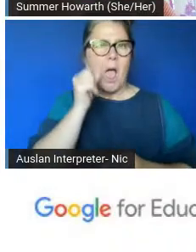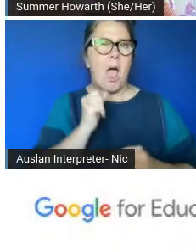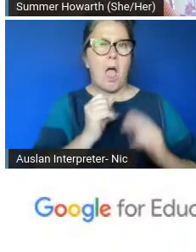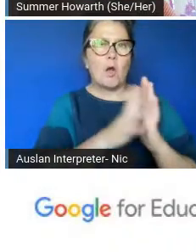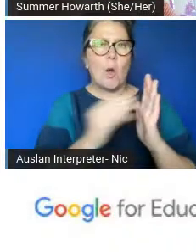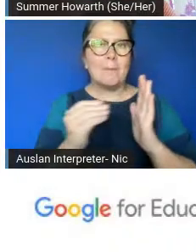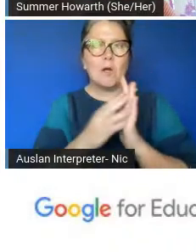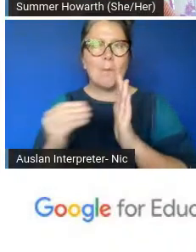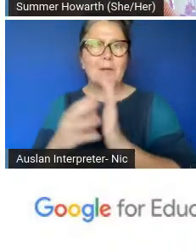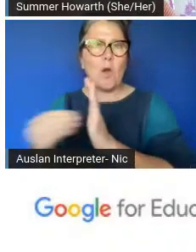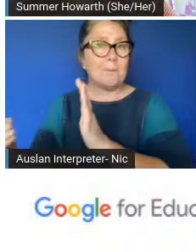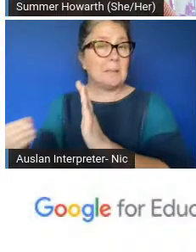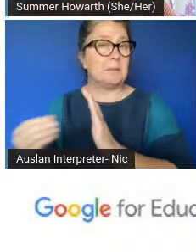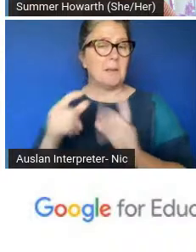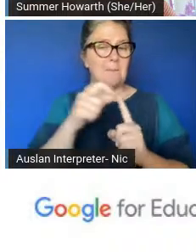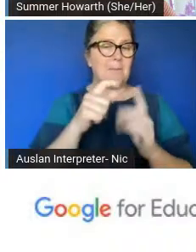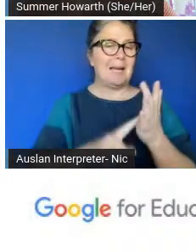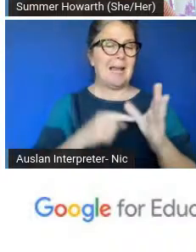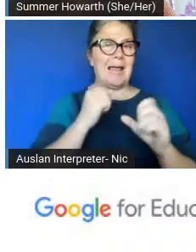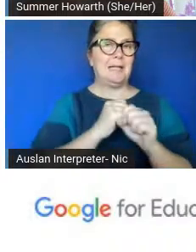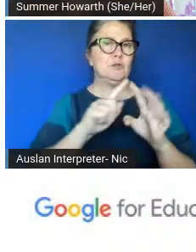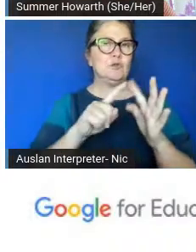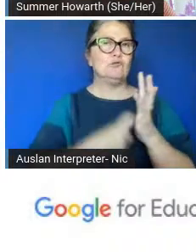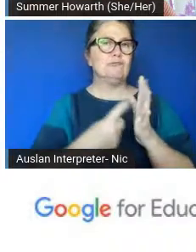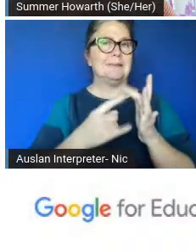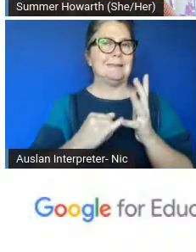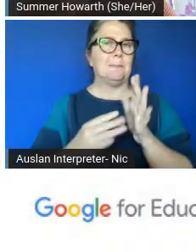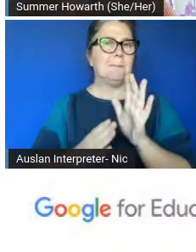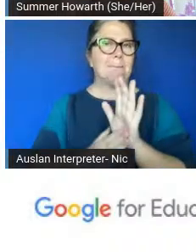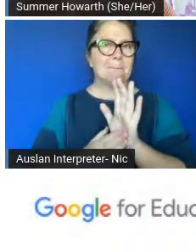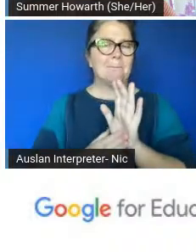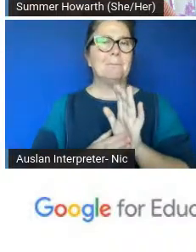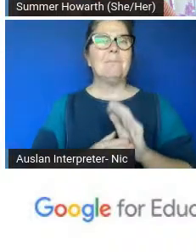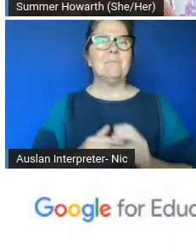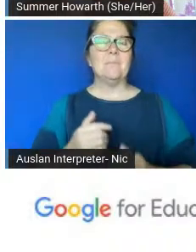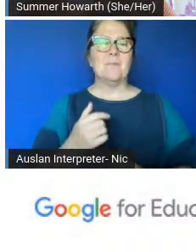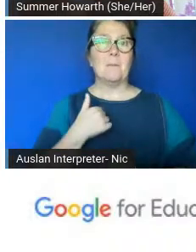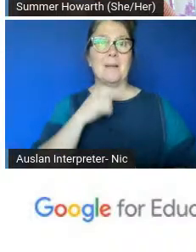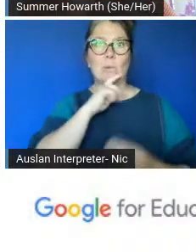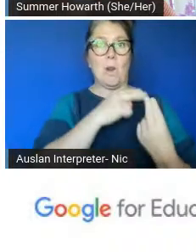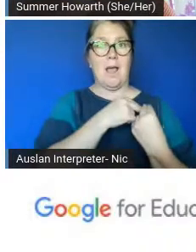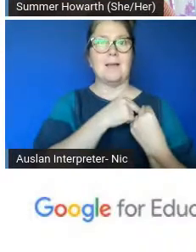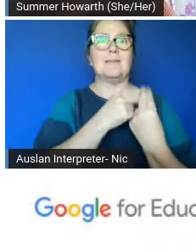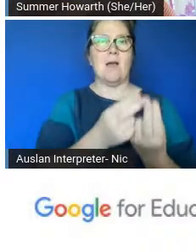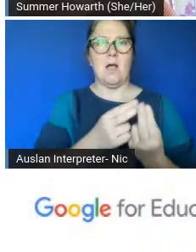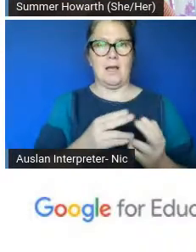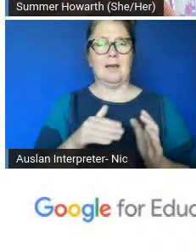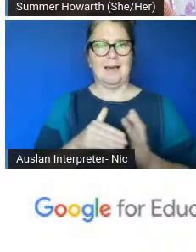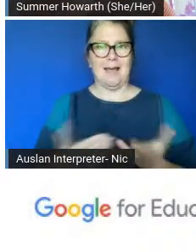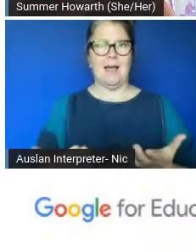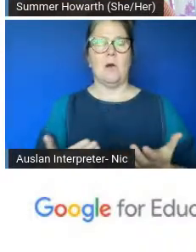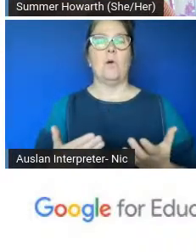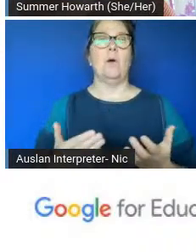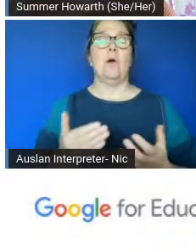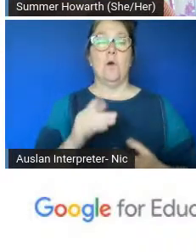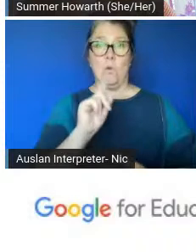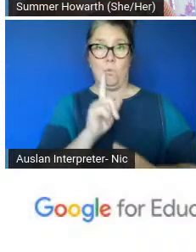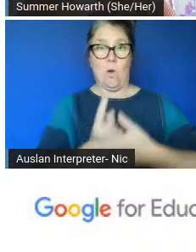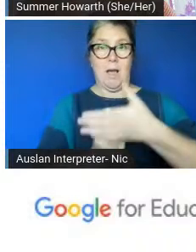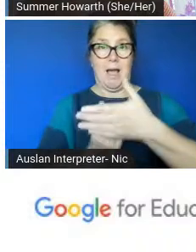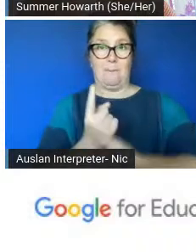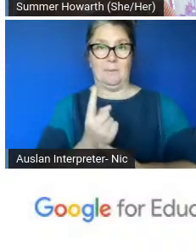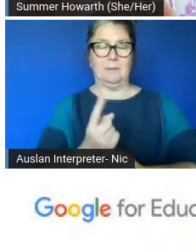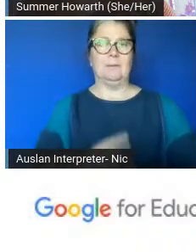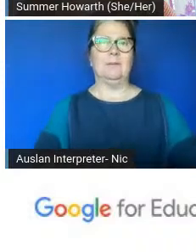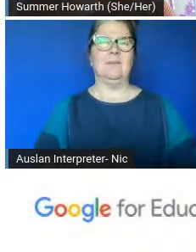magical. But what I'm not going to add any of that stuff. I'm just going to assign this right now. Mm-hmm. And what's going to happen, and this is why I love